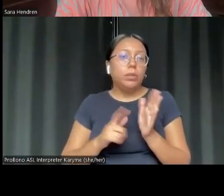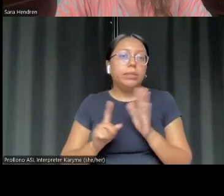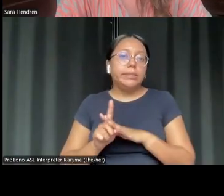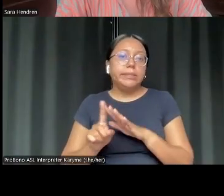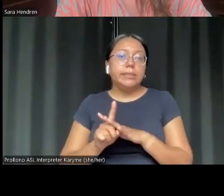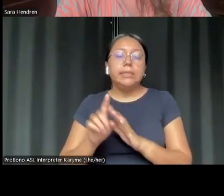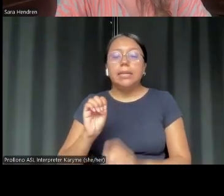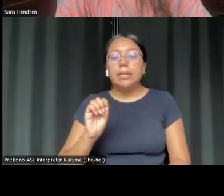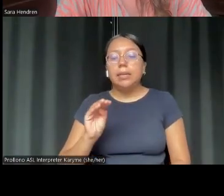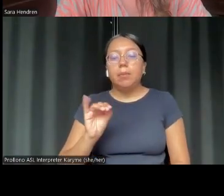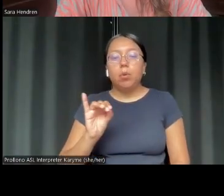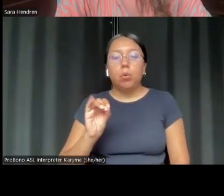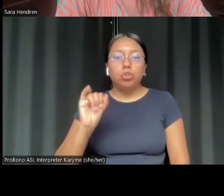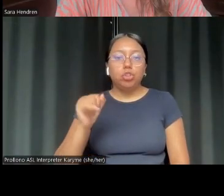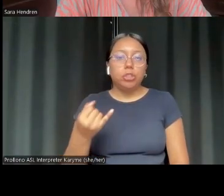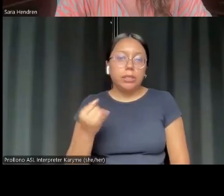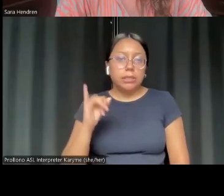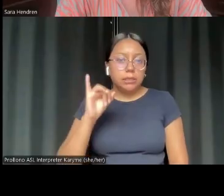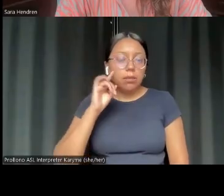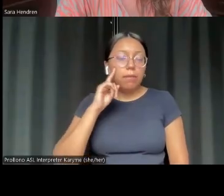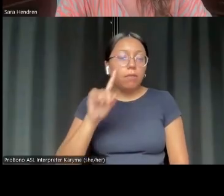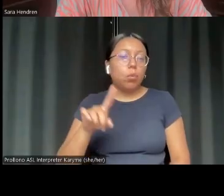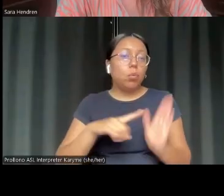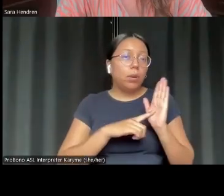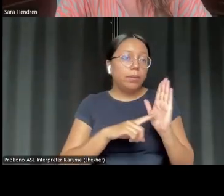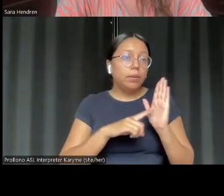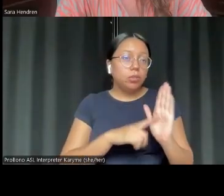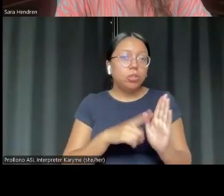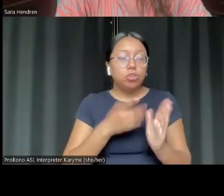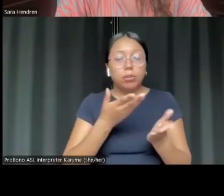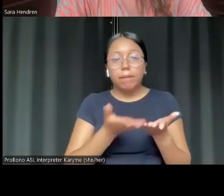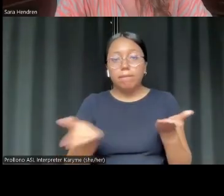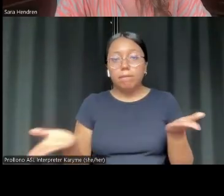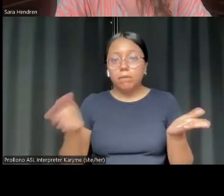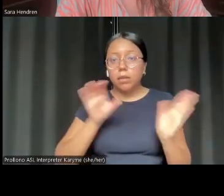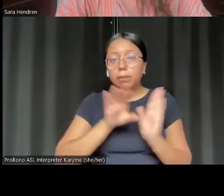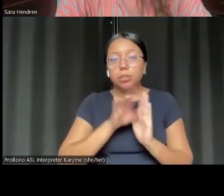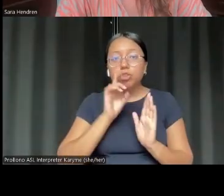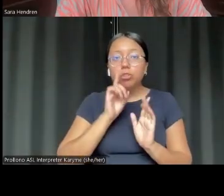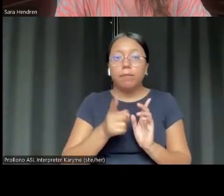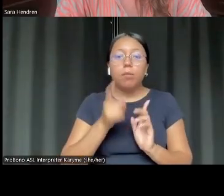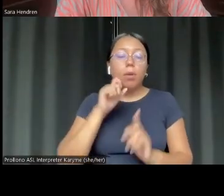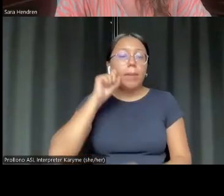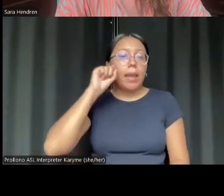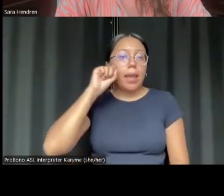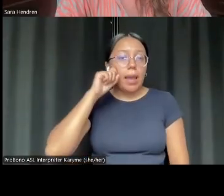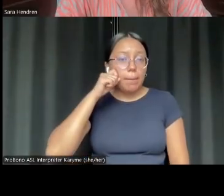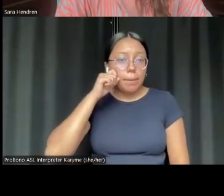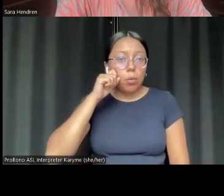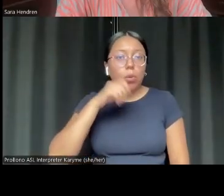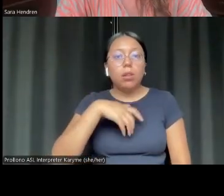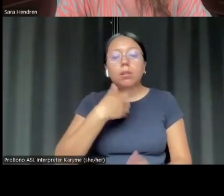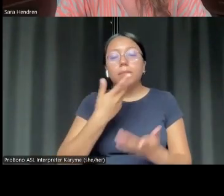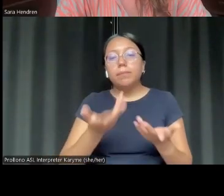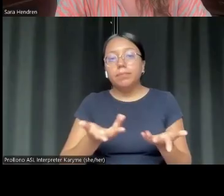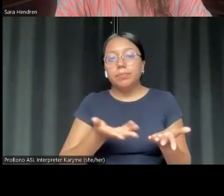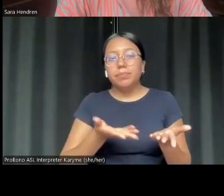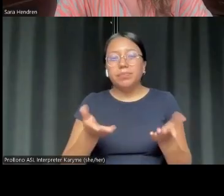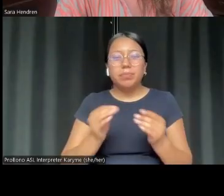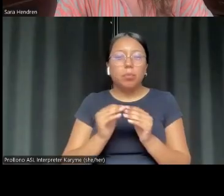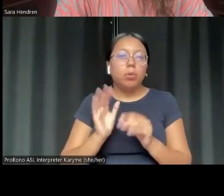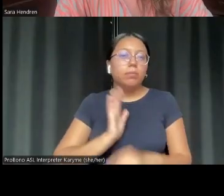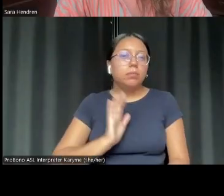for representation. So I've got images here from Apple's set of emojis. There are more since 2018 when these came out. So a person in